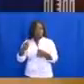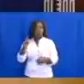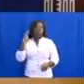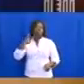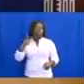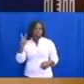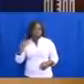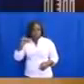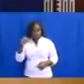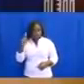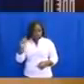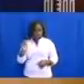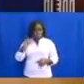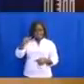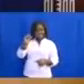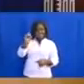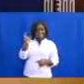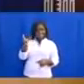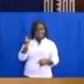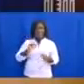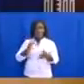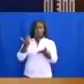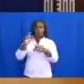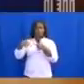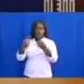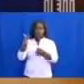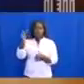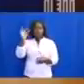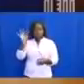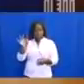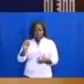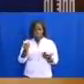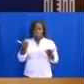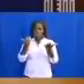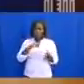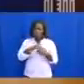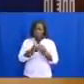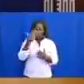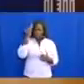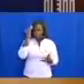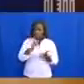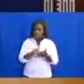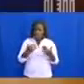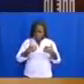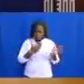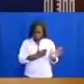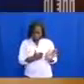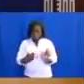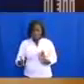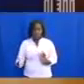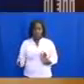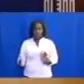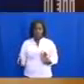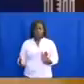enyomne. Mi small ni fe nye no yake. What to gbejia ni fe ojogba. Ni waka